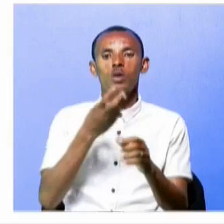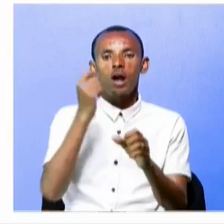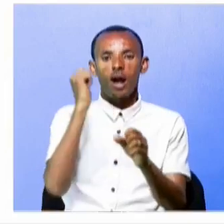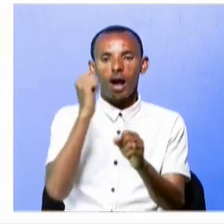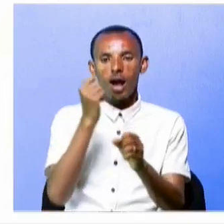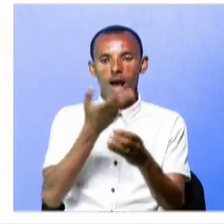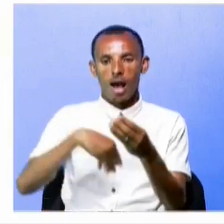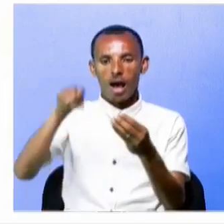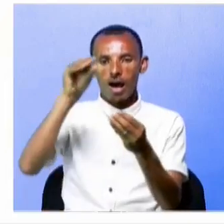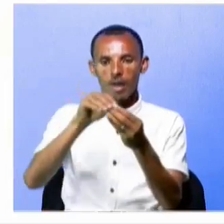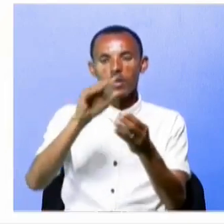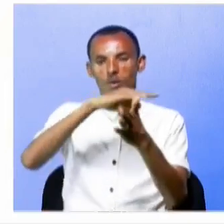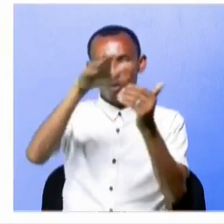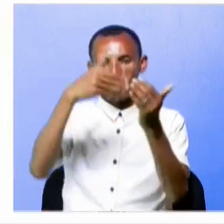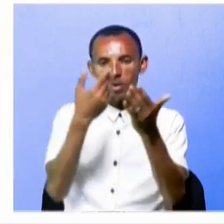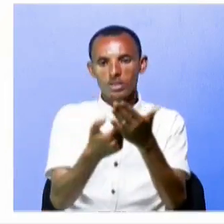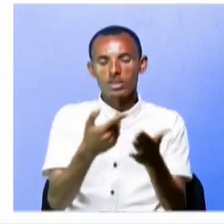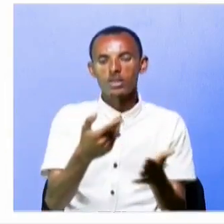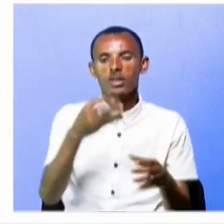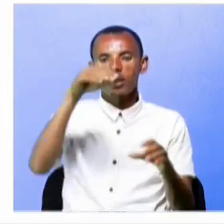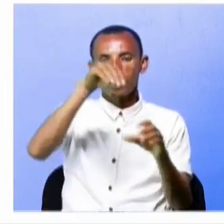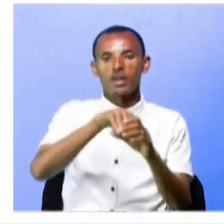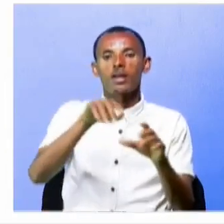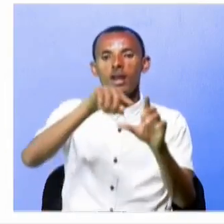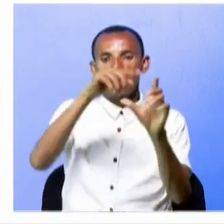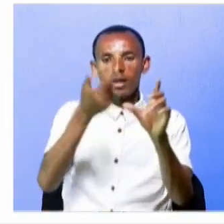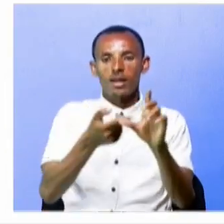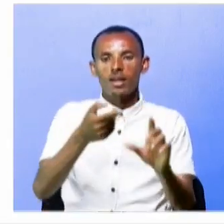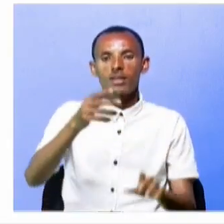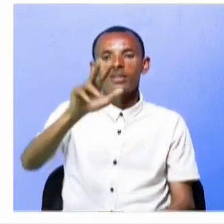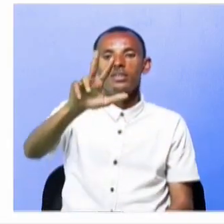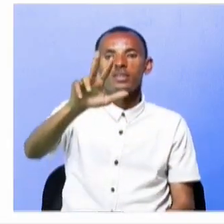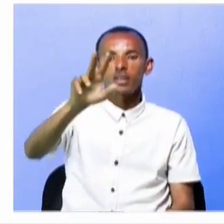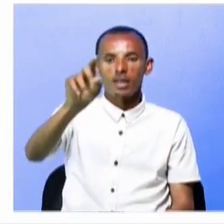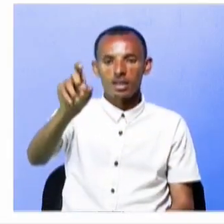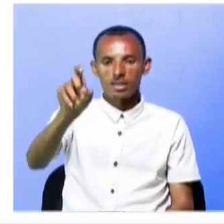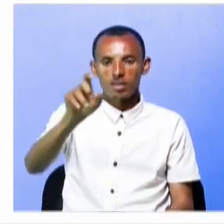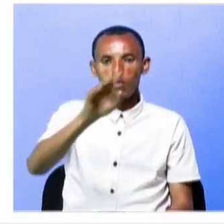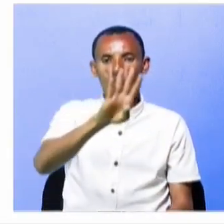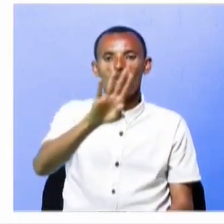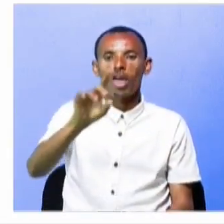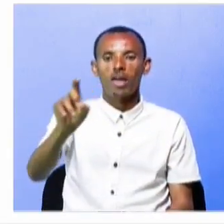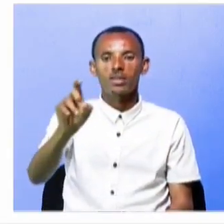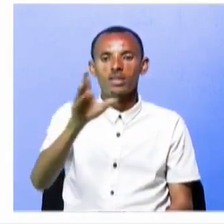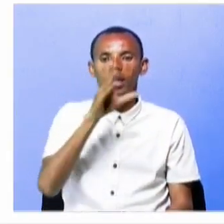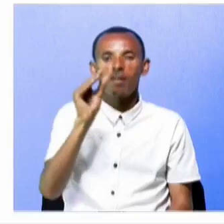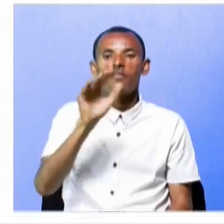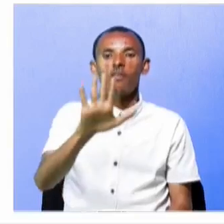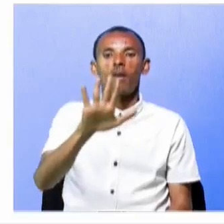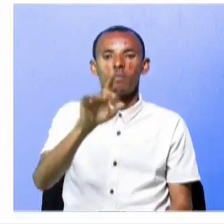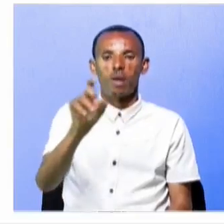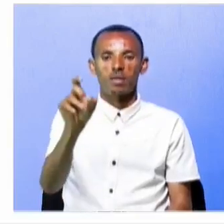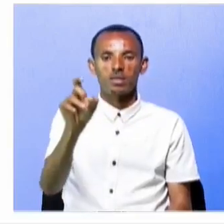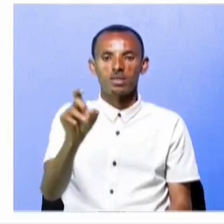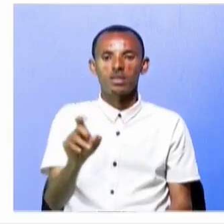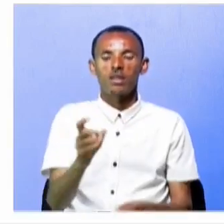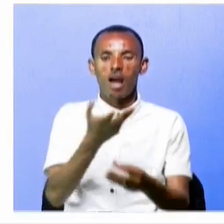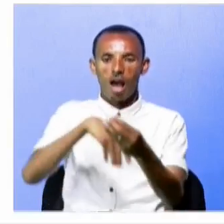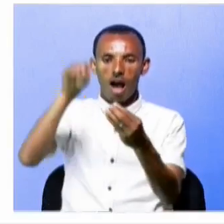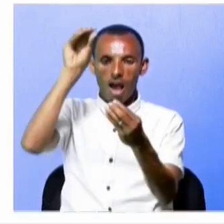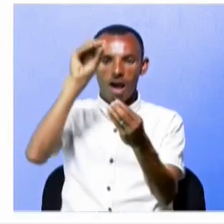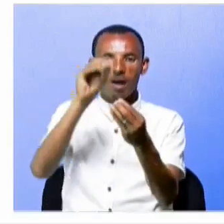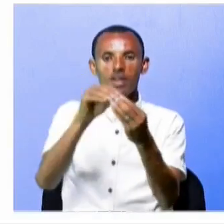all these interior angles, 3x, 4x, and 5x add up